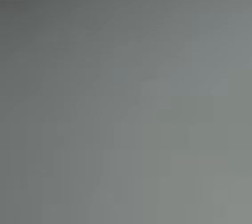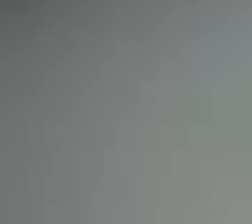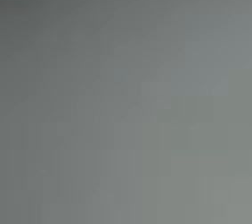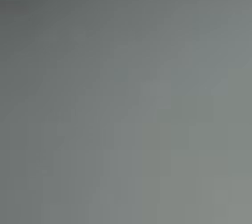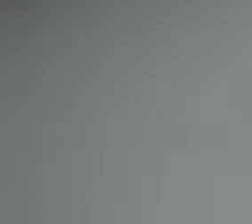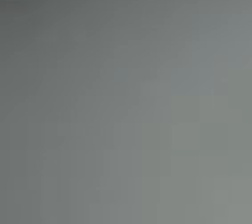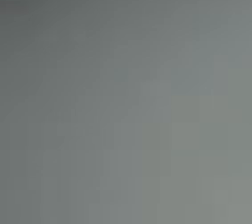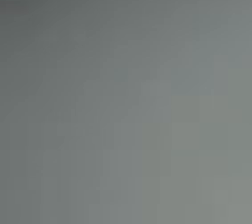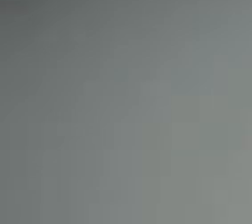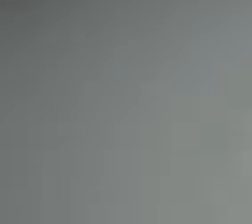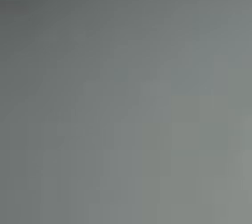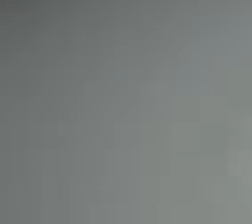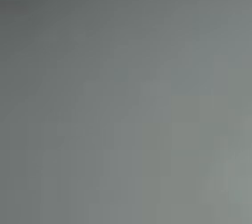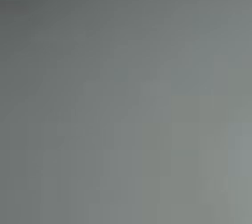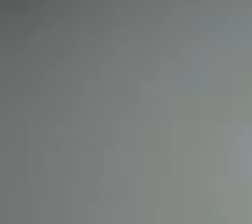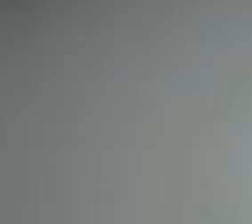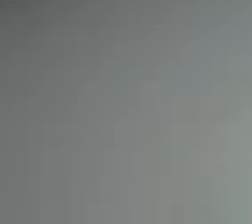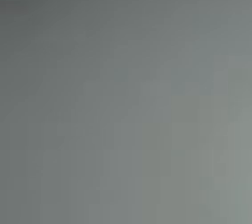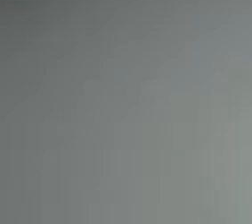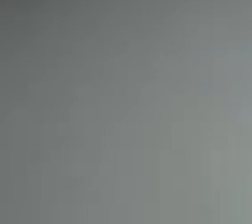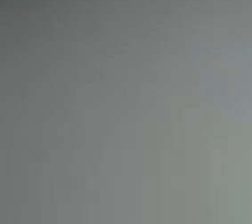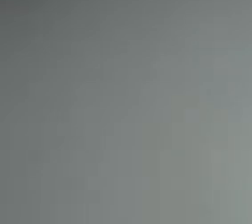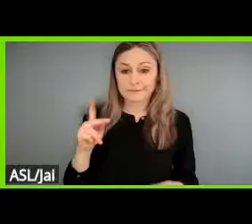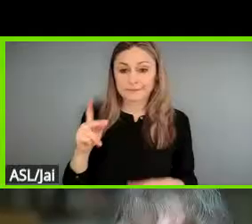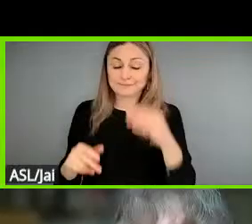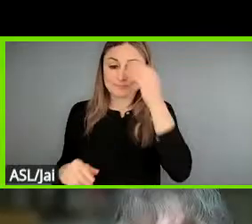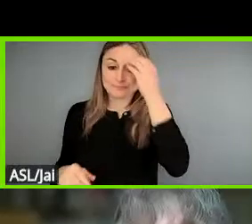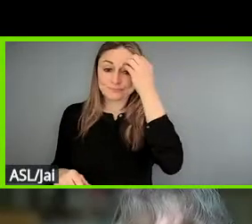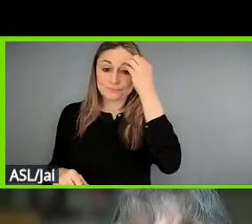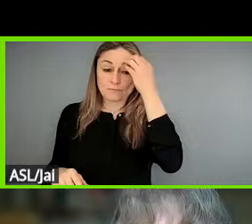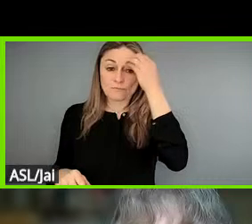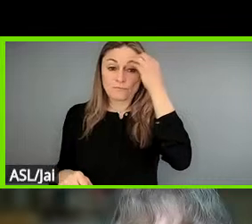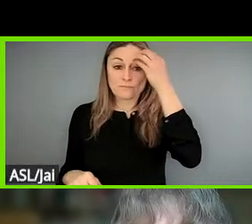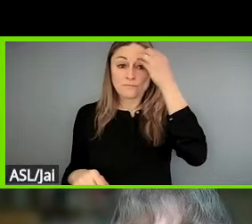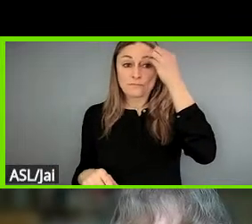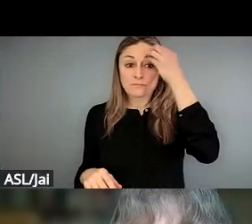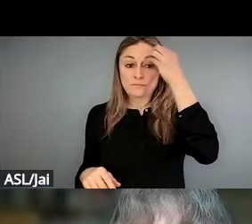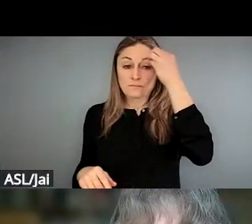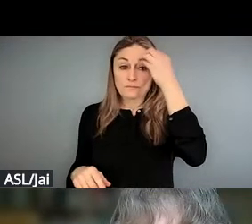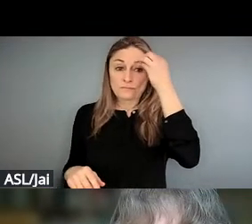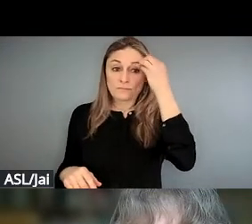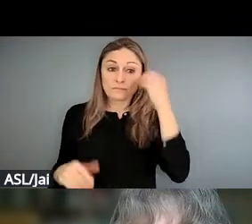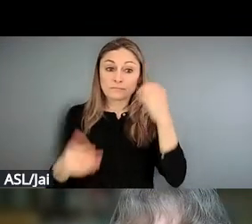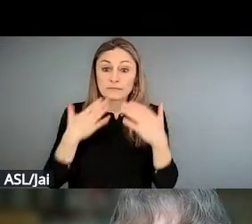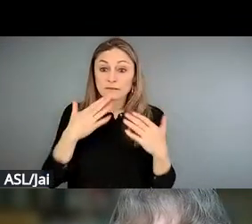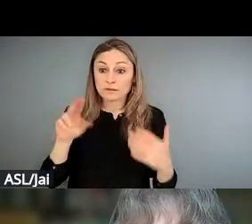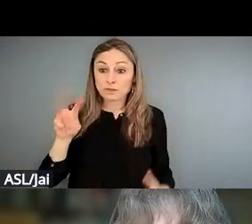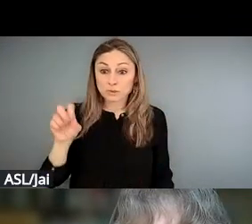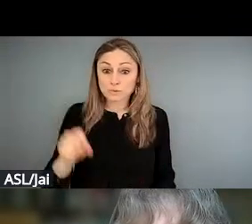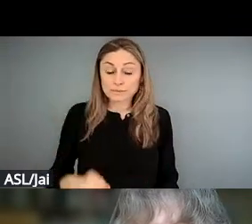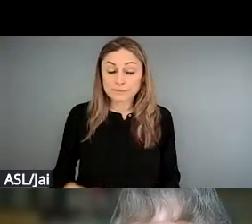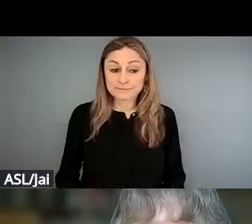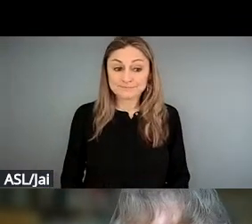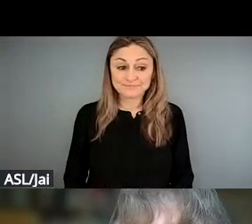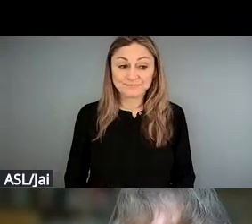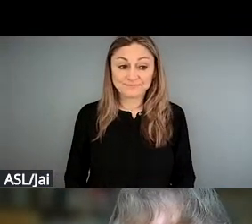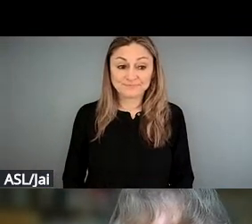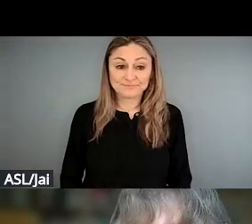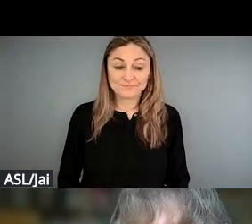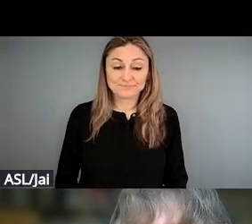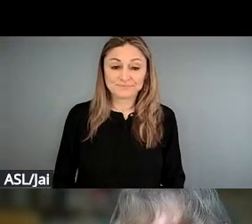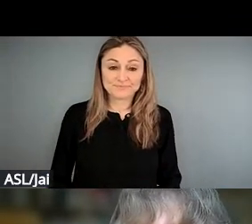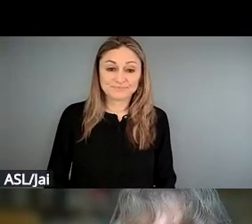somebody in the city of Portland. So this is good news. so ready